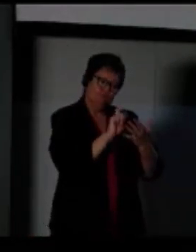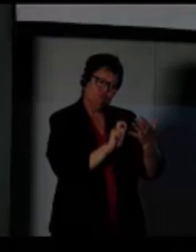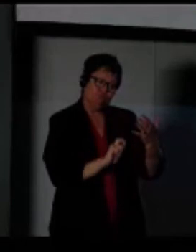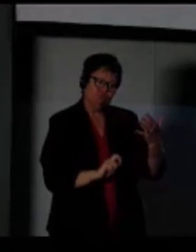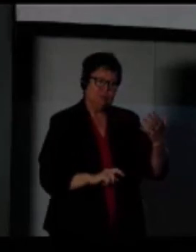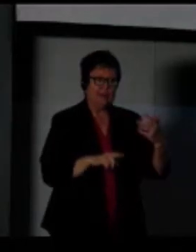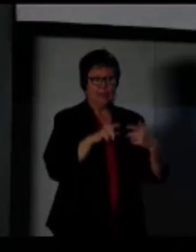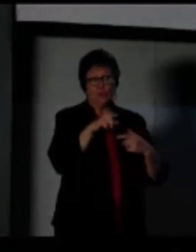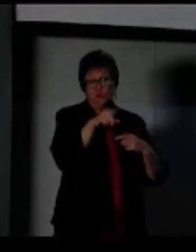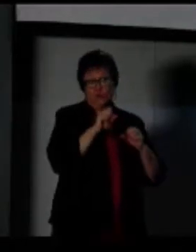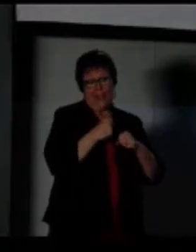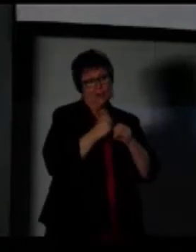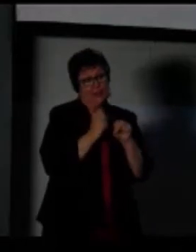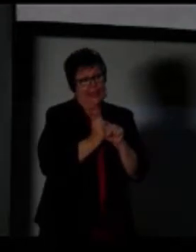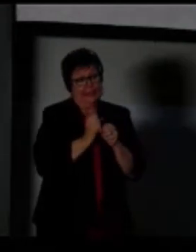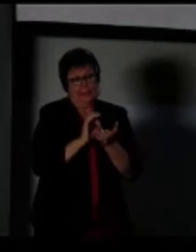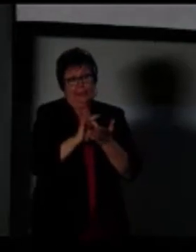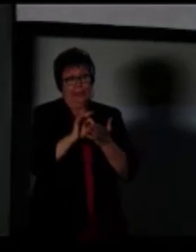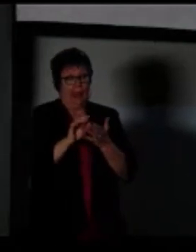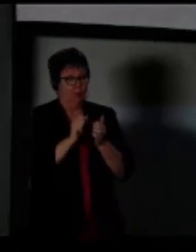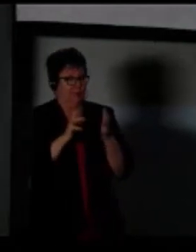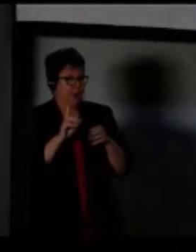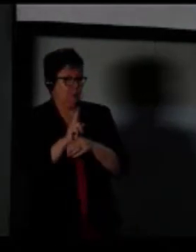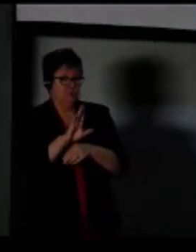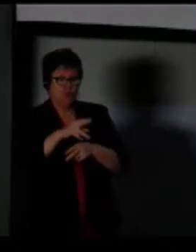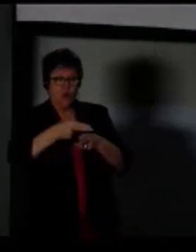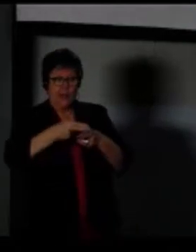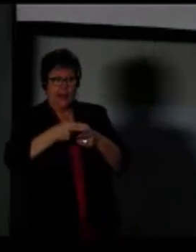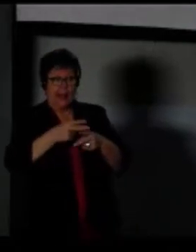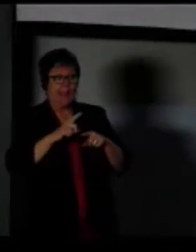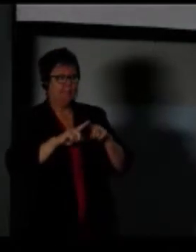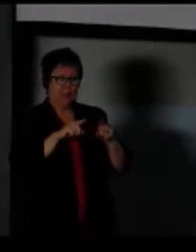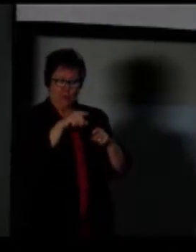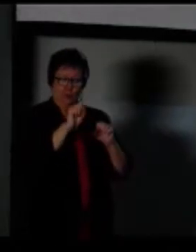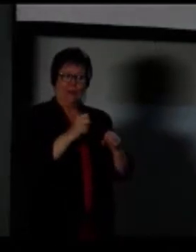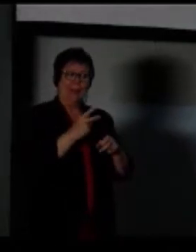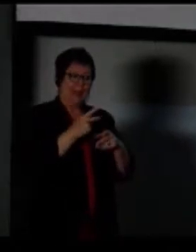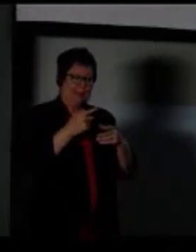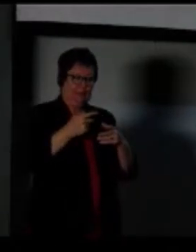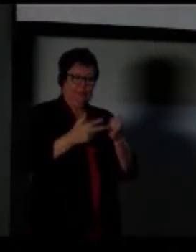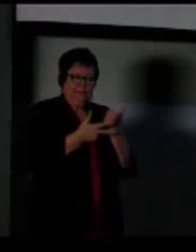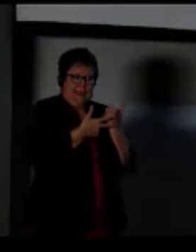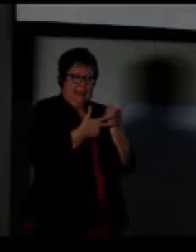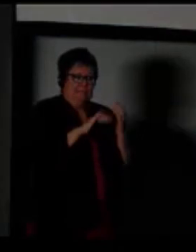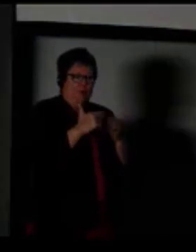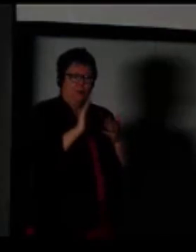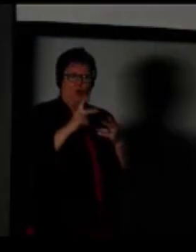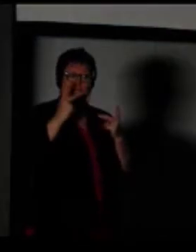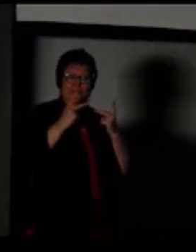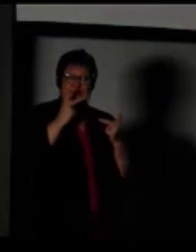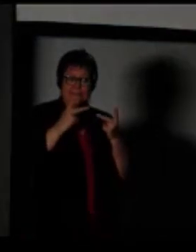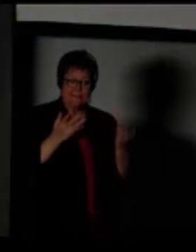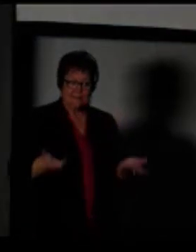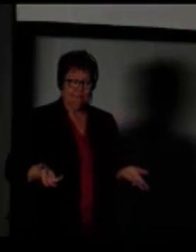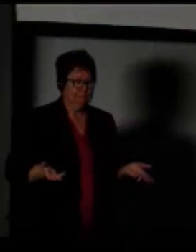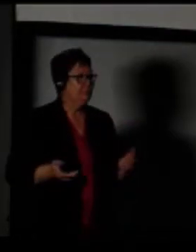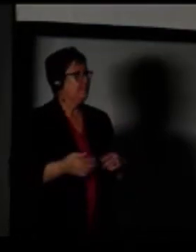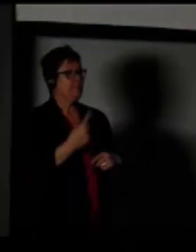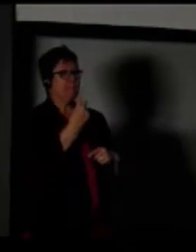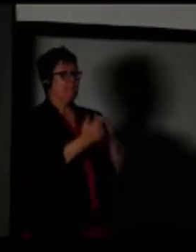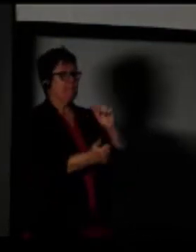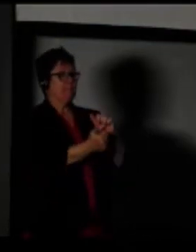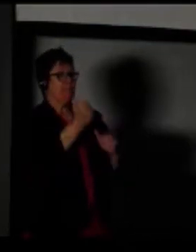all anonymously, but if you create an account, you can keep track of all subsequent visits. And one of our most popular